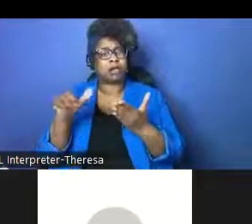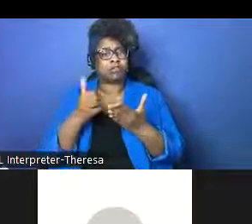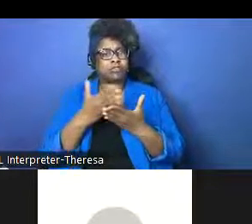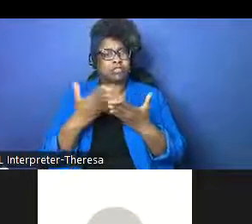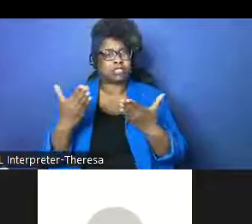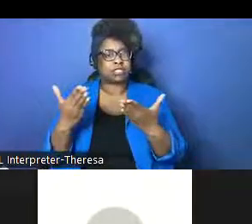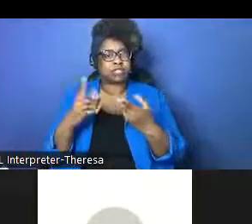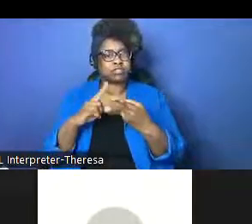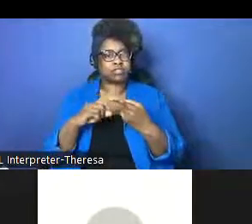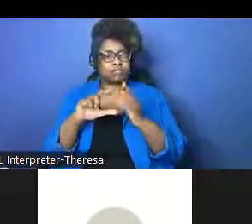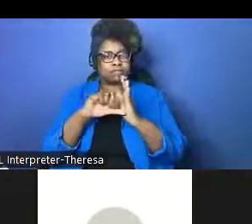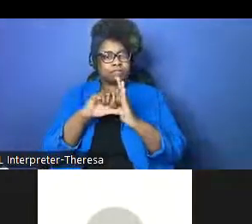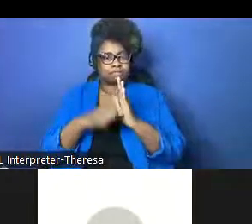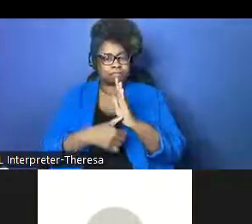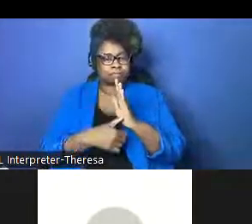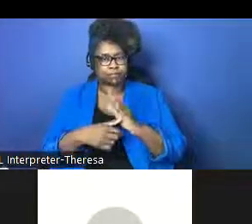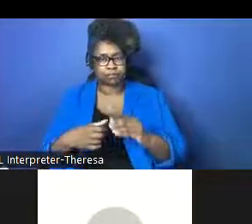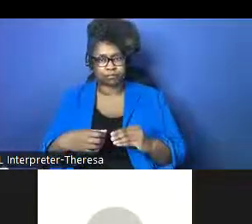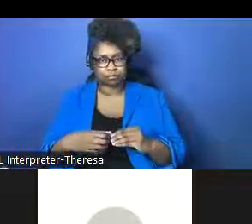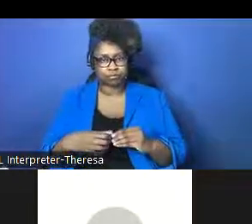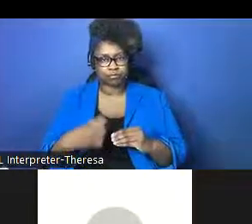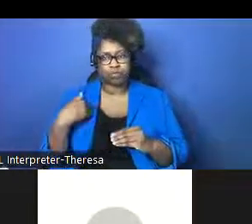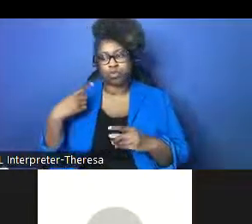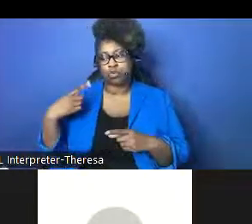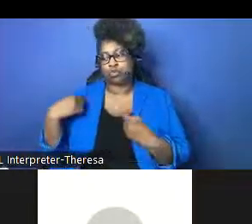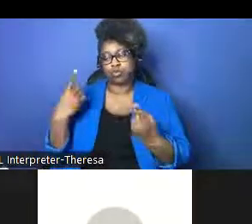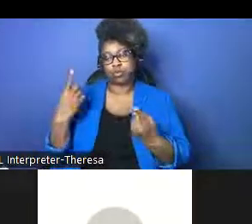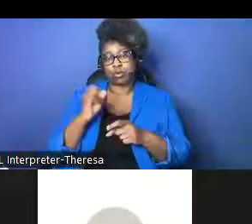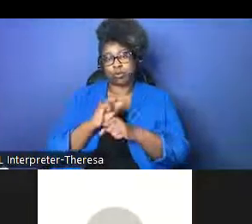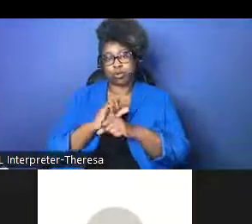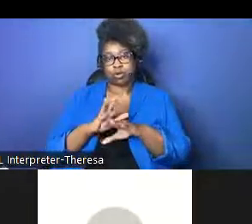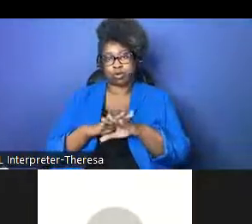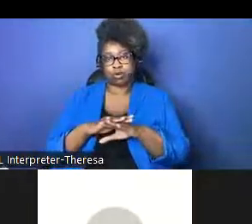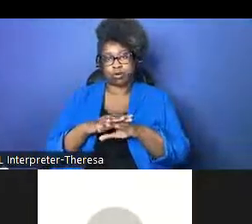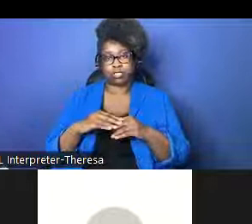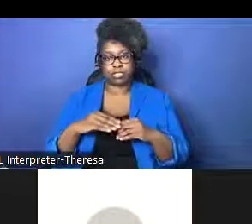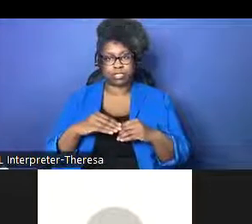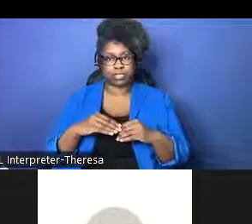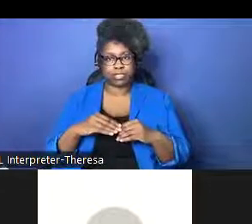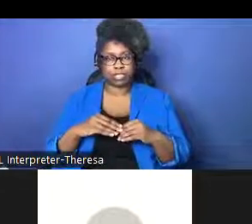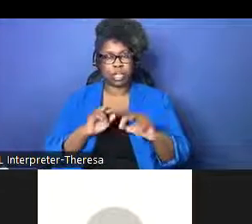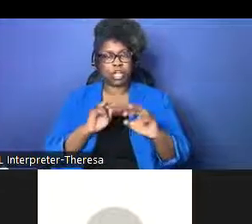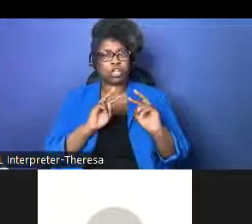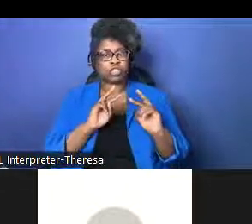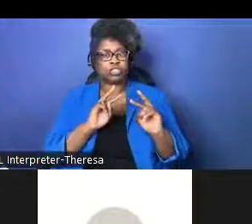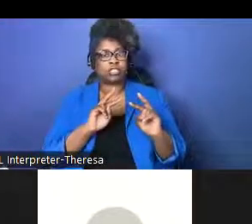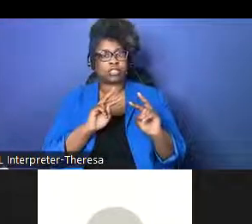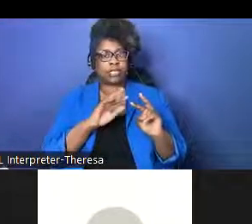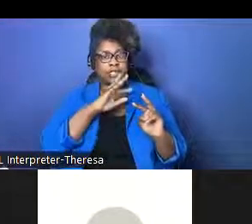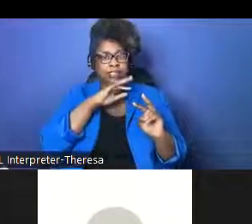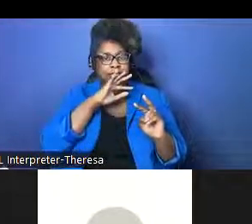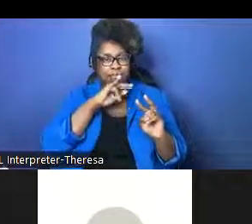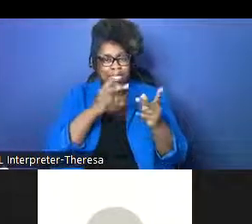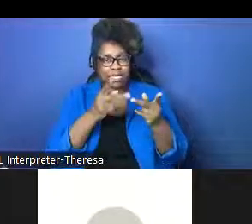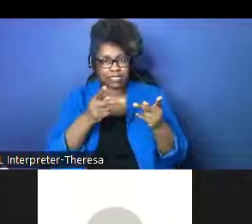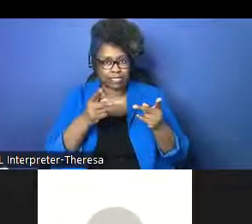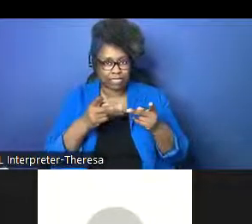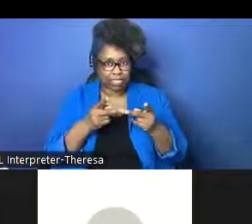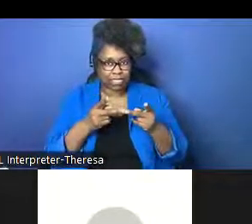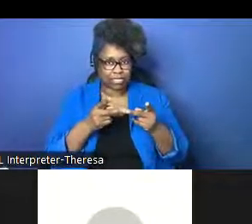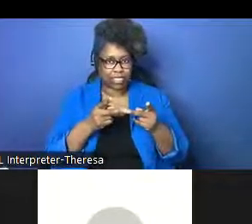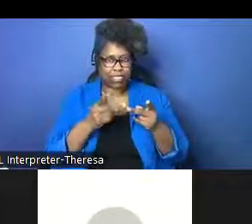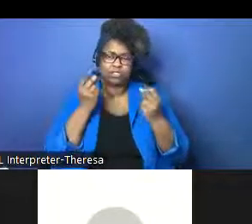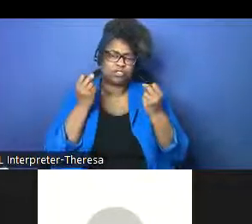to highlight really quickly that we've been working on are looking at contaminated sites, since there are